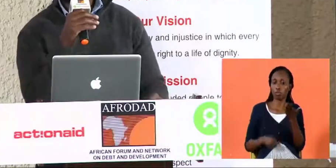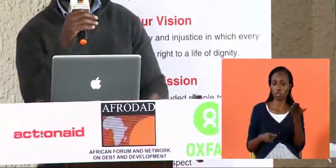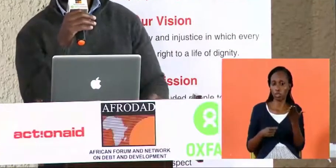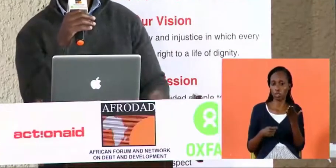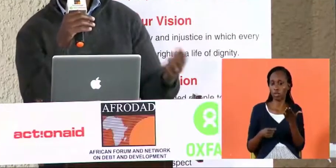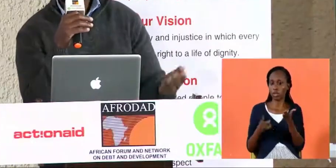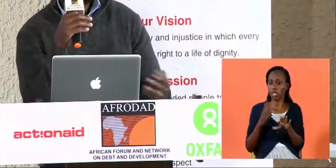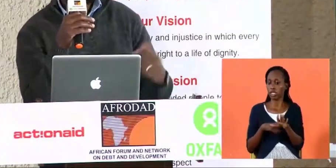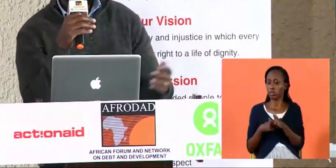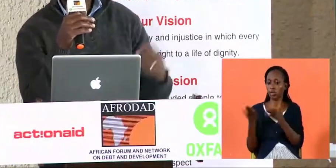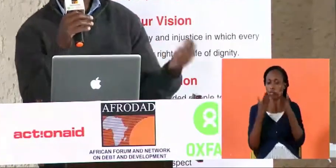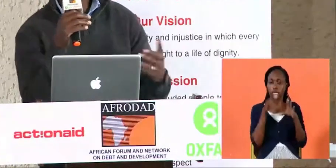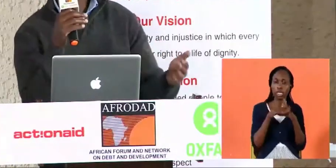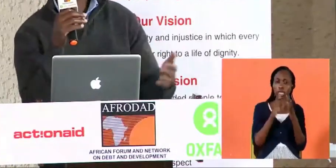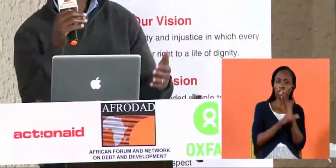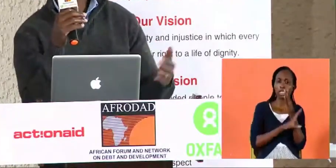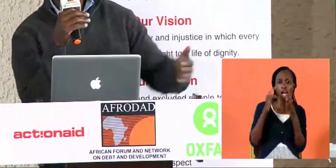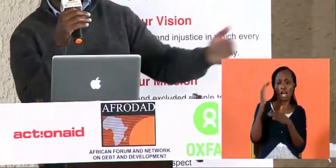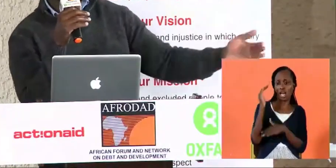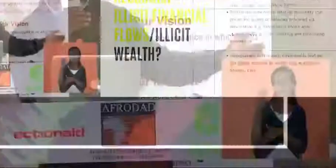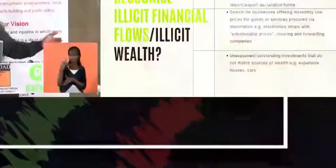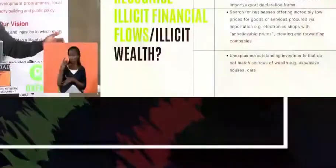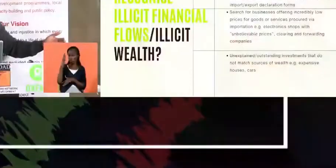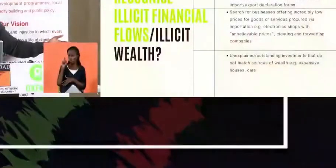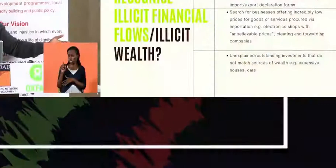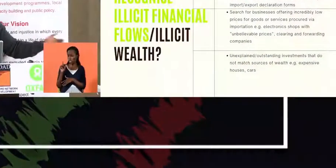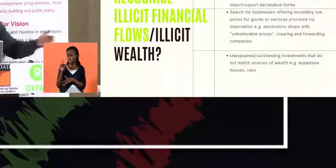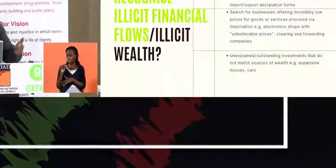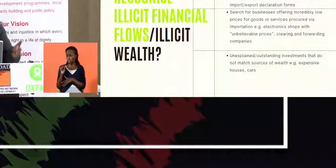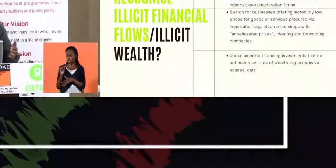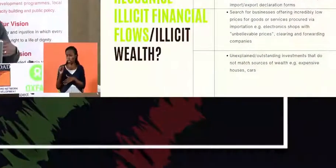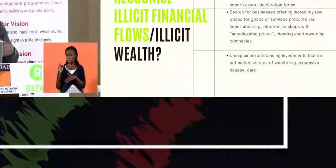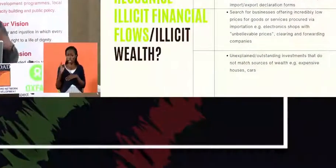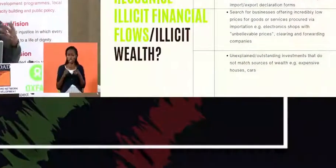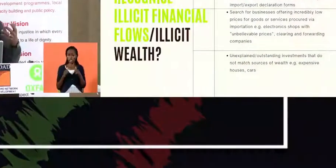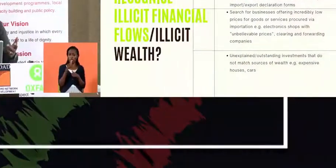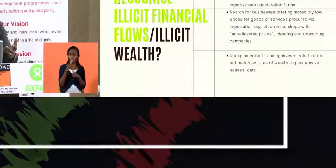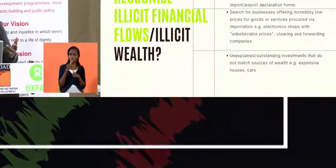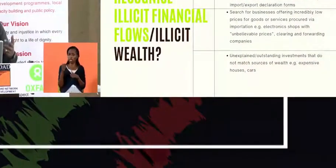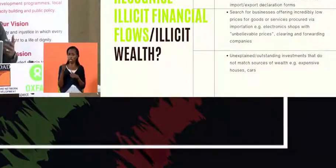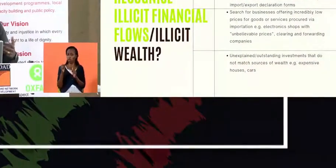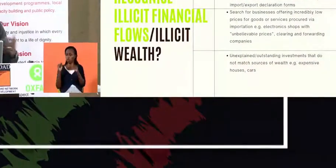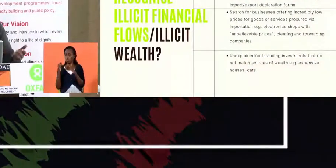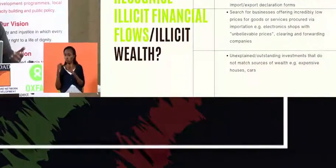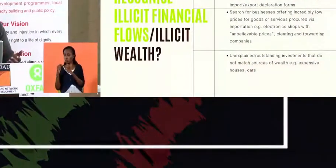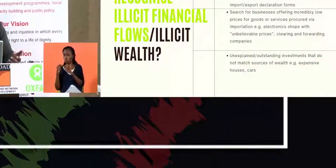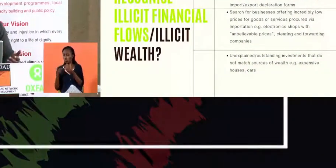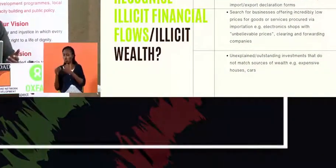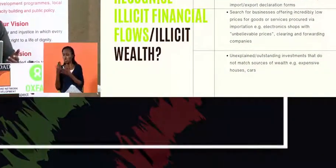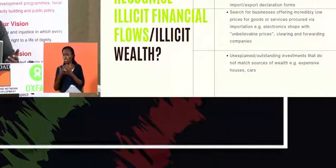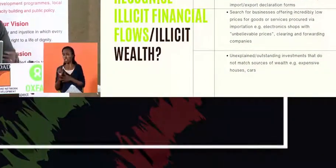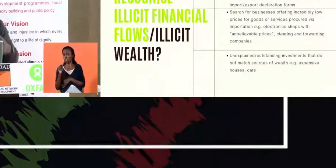importation. And just ask yourself why. Why is it so cheap? Why is it cheaper than your competitor to be able to offer these kinds of goods or